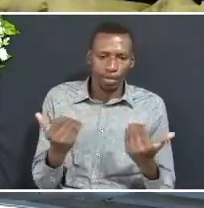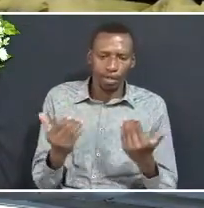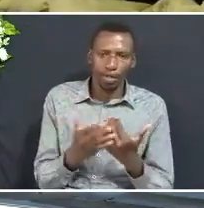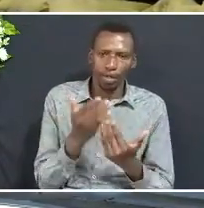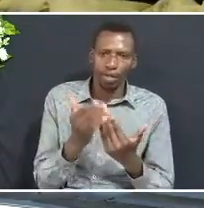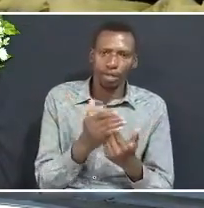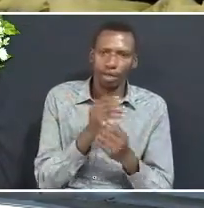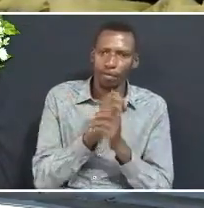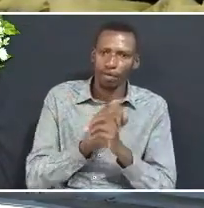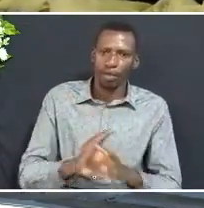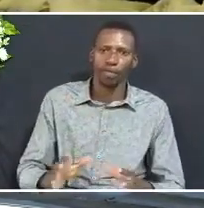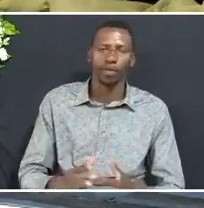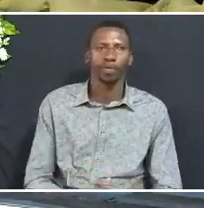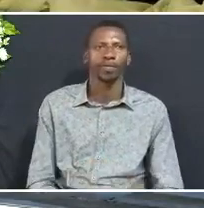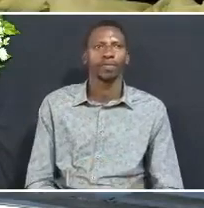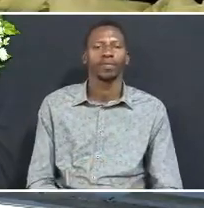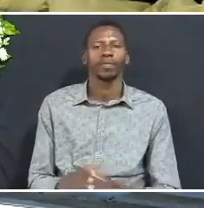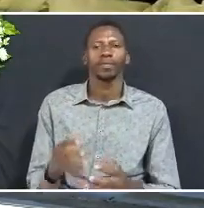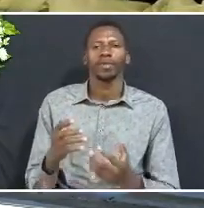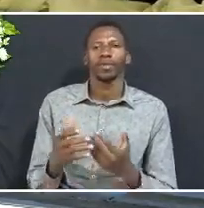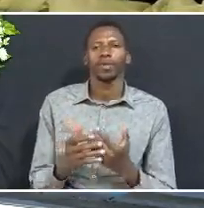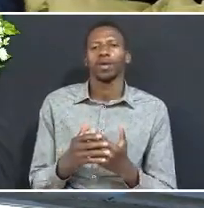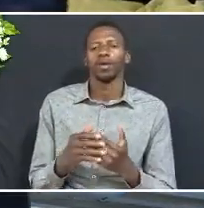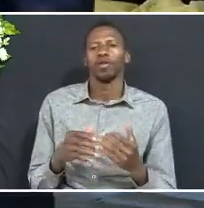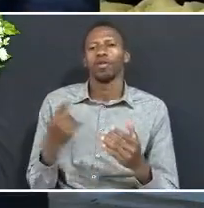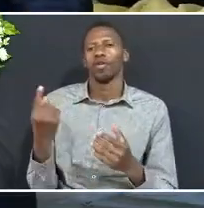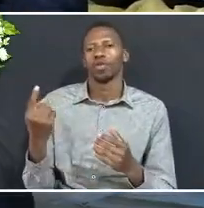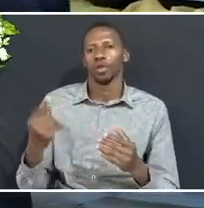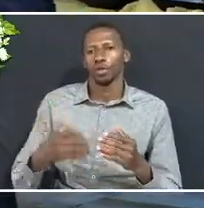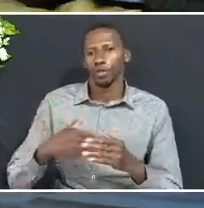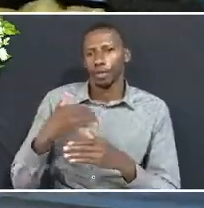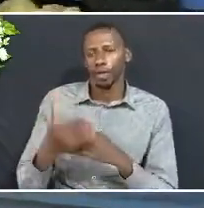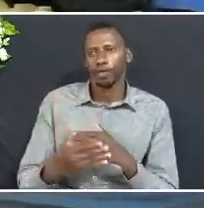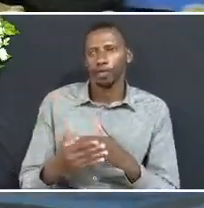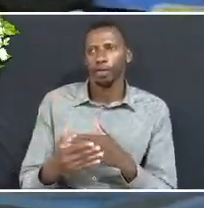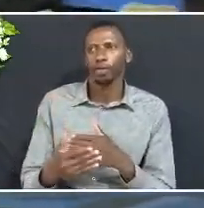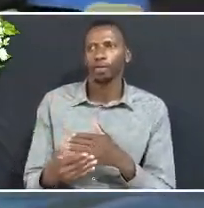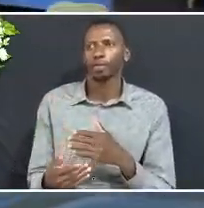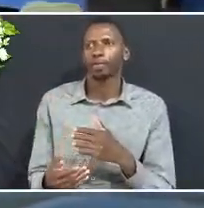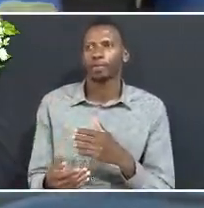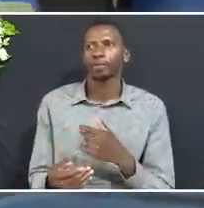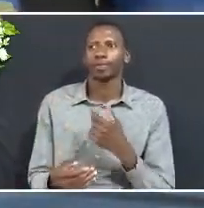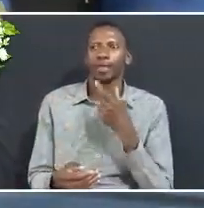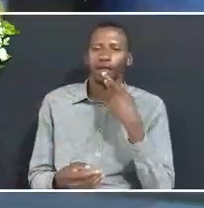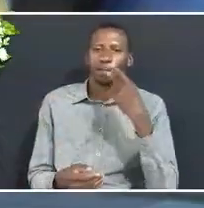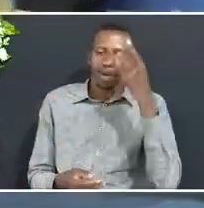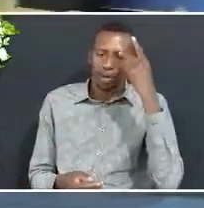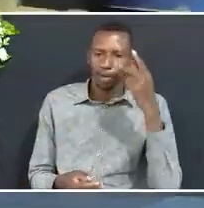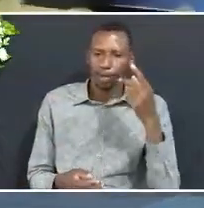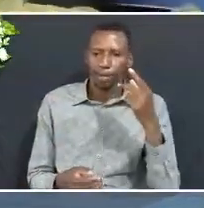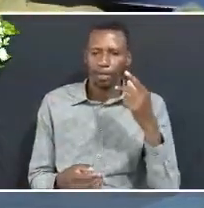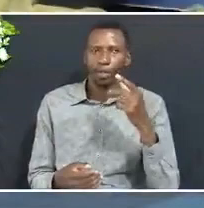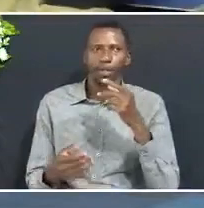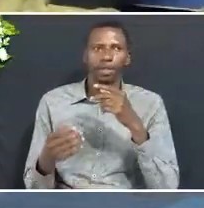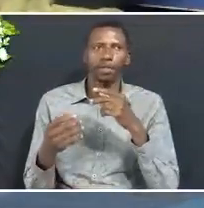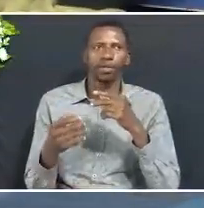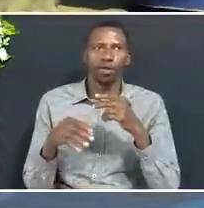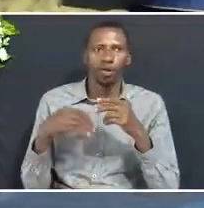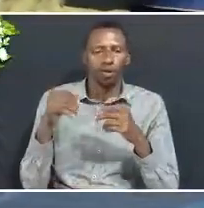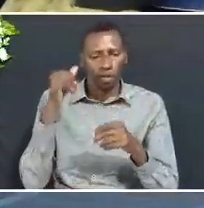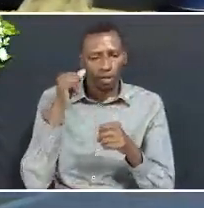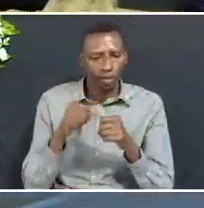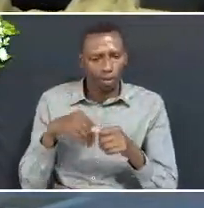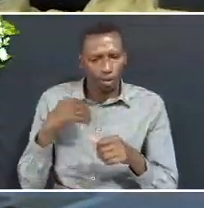their young ones. It's only after parents take charge to remind them constantly, even when you